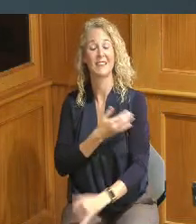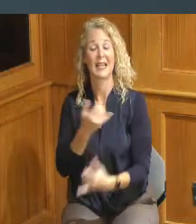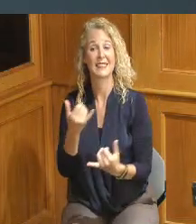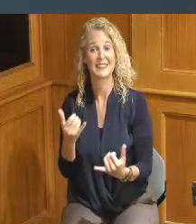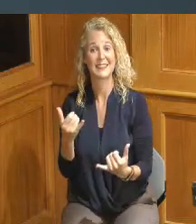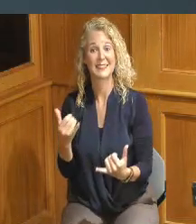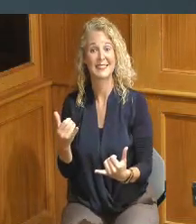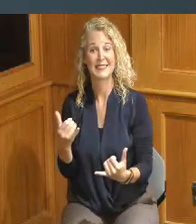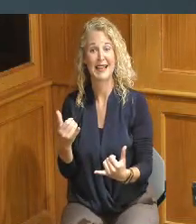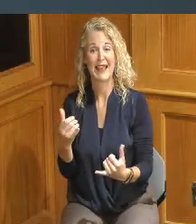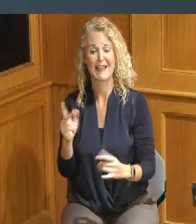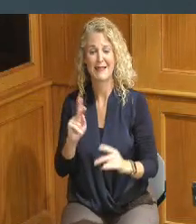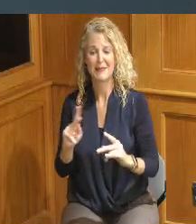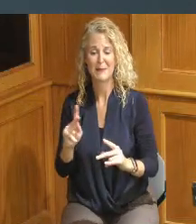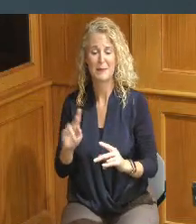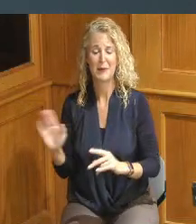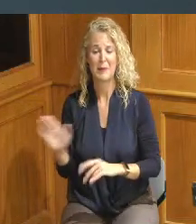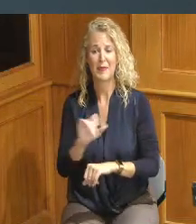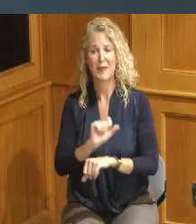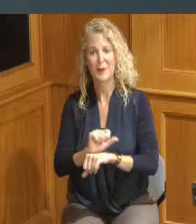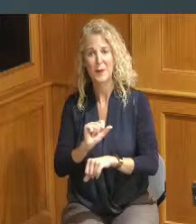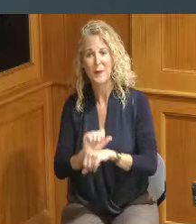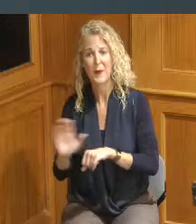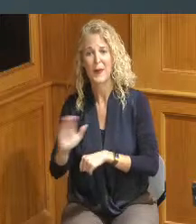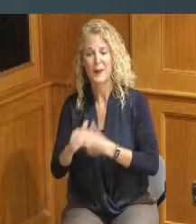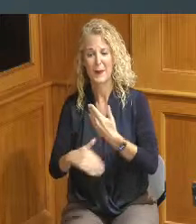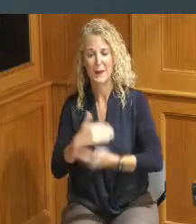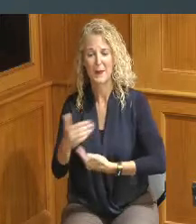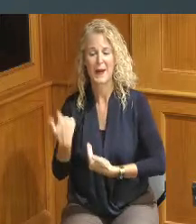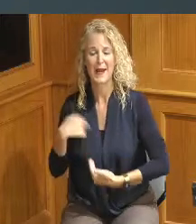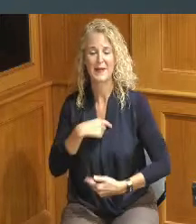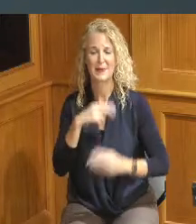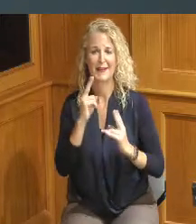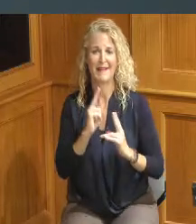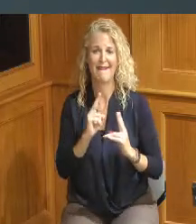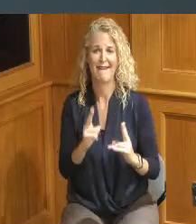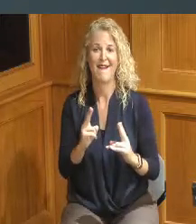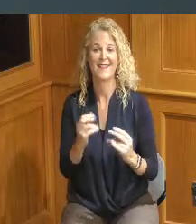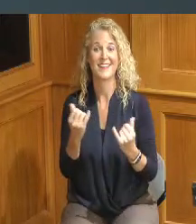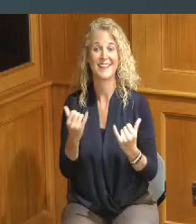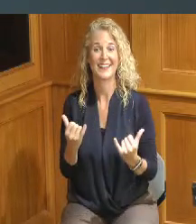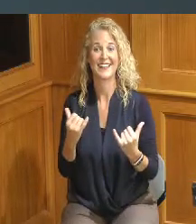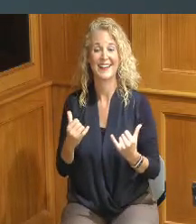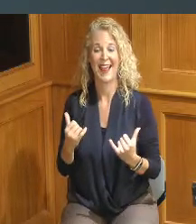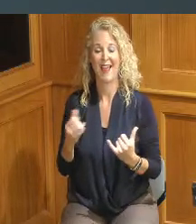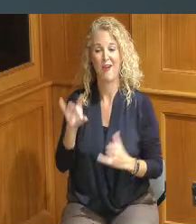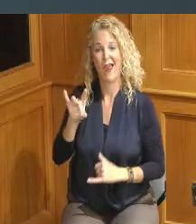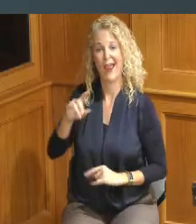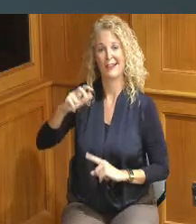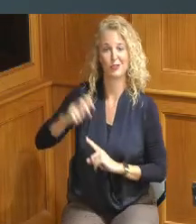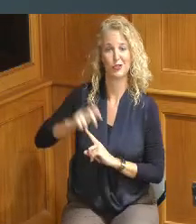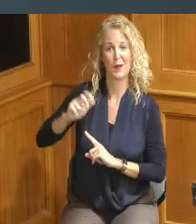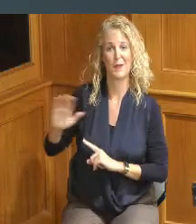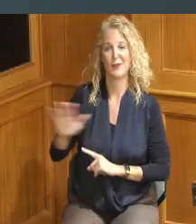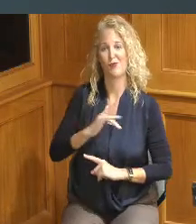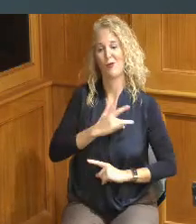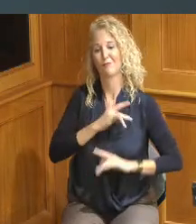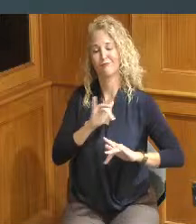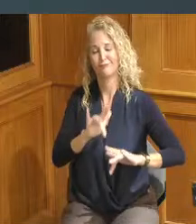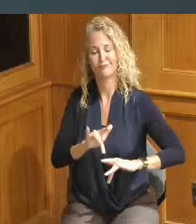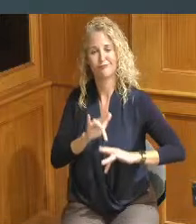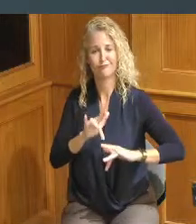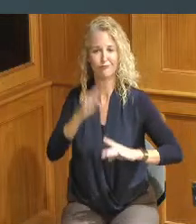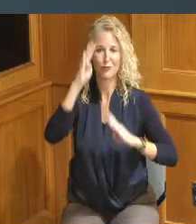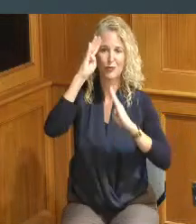to honor the hard work and progress of our community. We'd like to thank these champions for their compassion and innovation